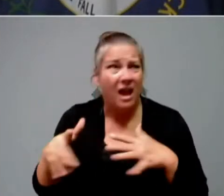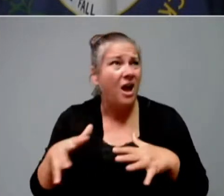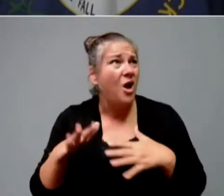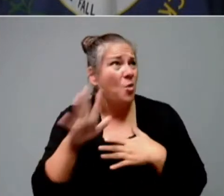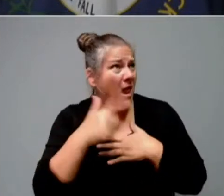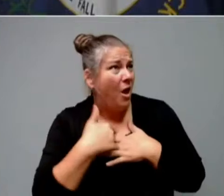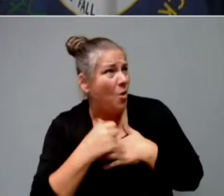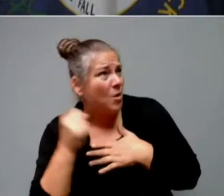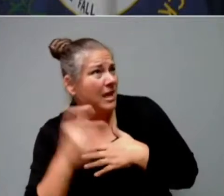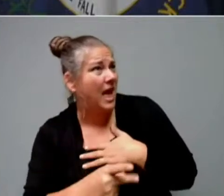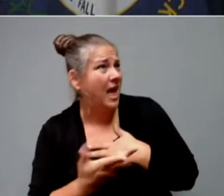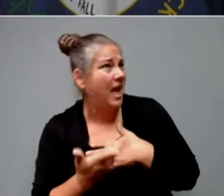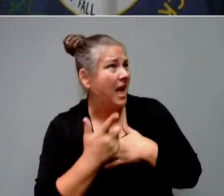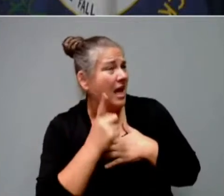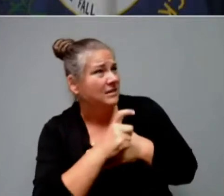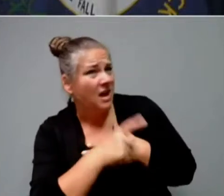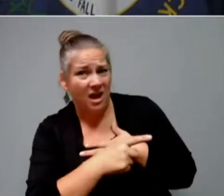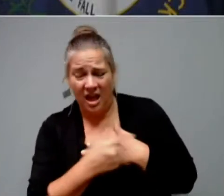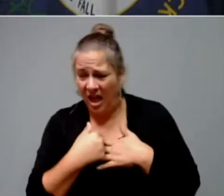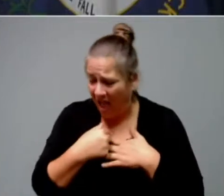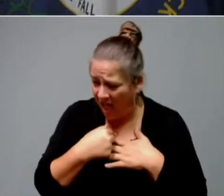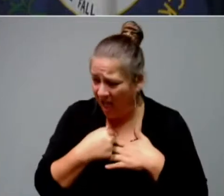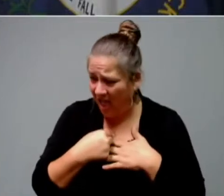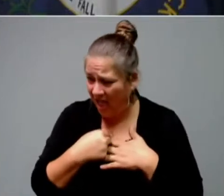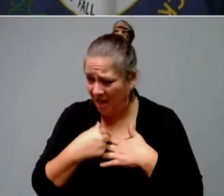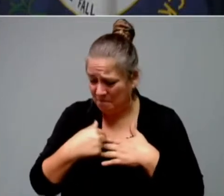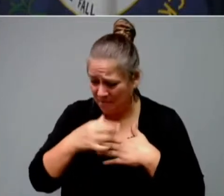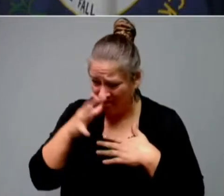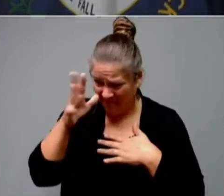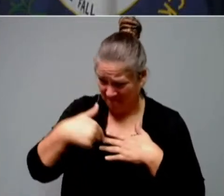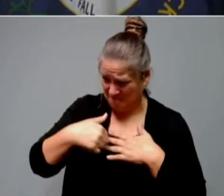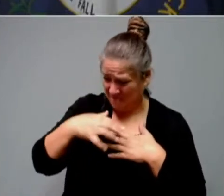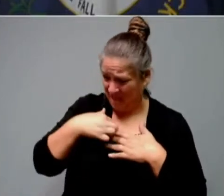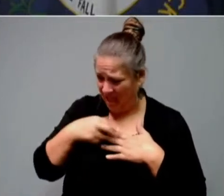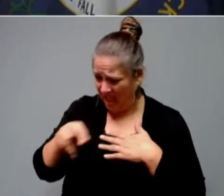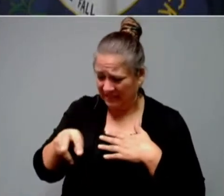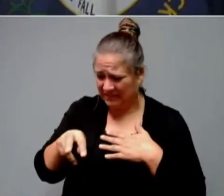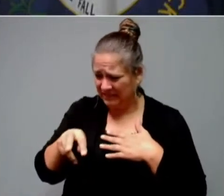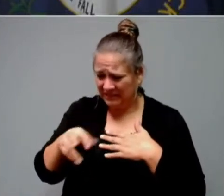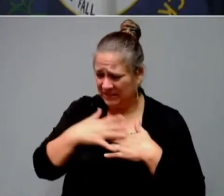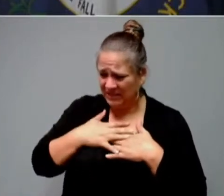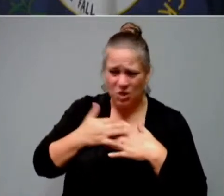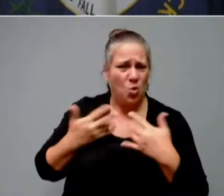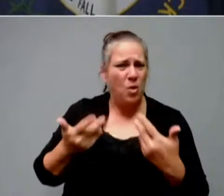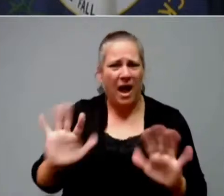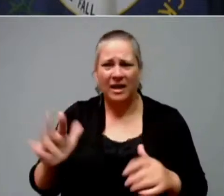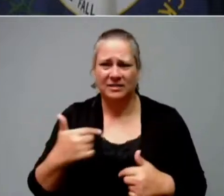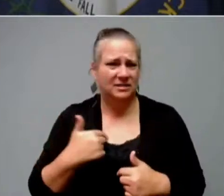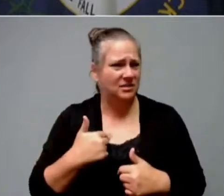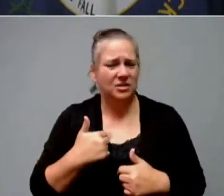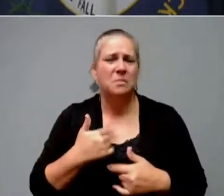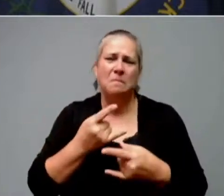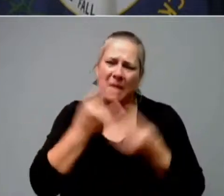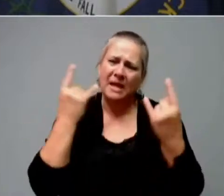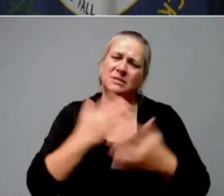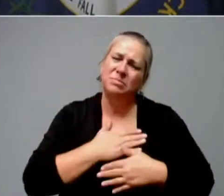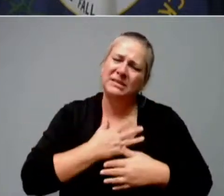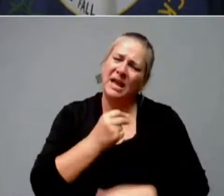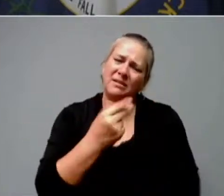okay. Do not want to have that conversation. Please mask your children, get them vaccinated. Thank you.